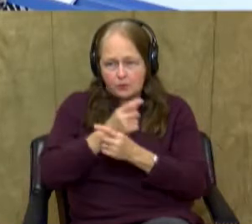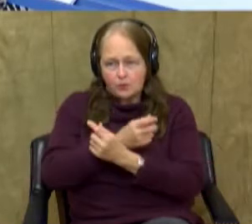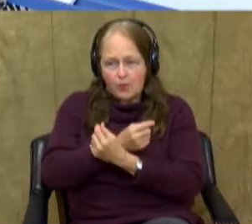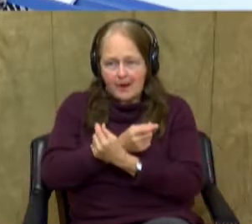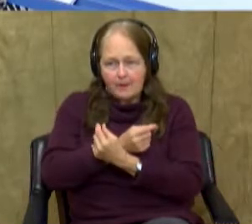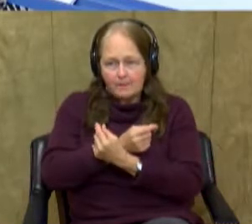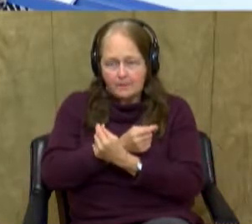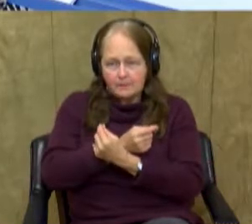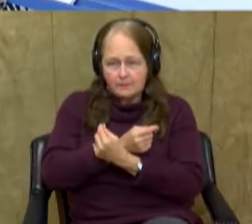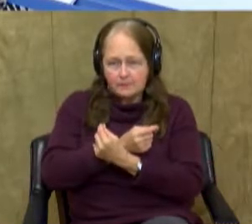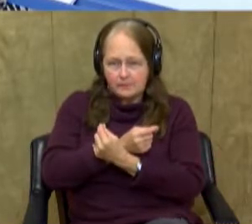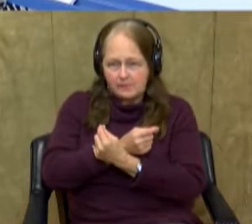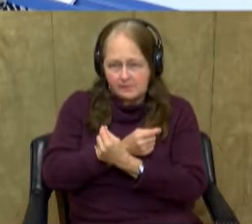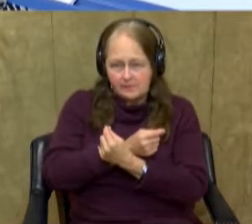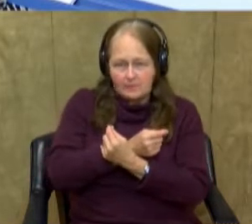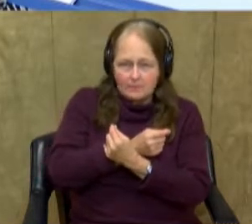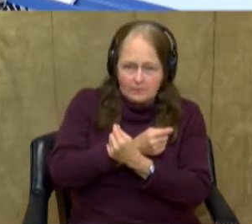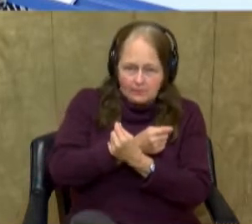right.